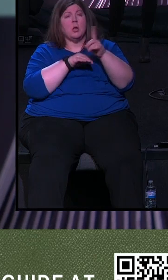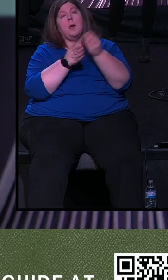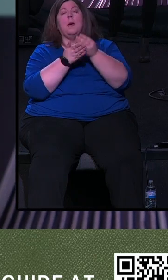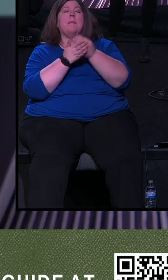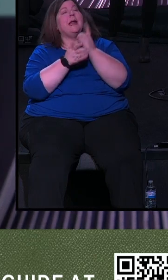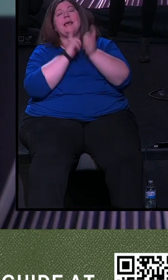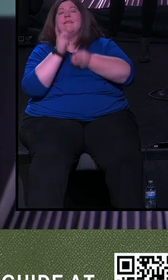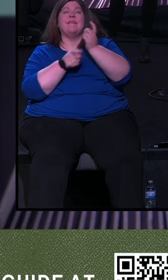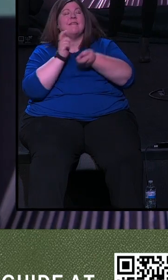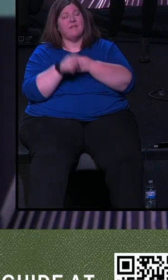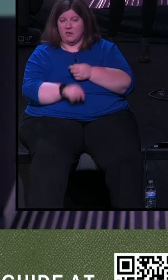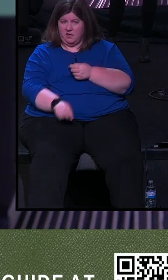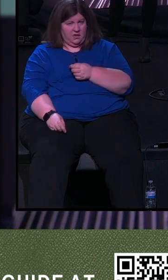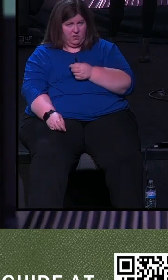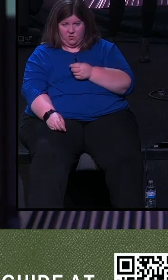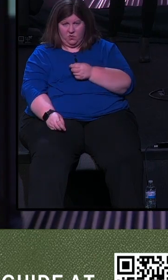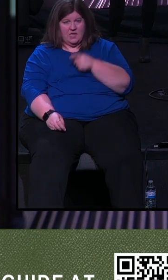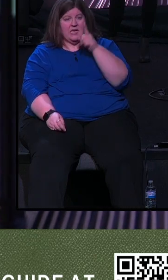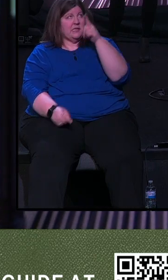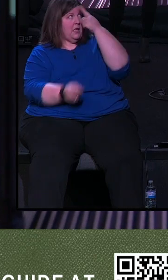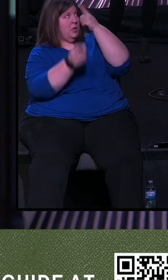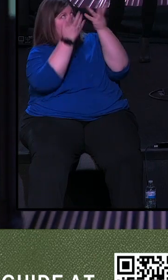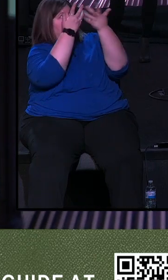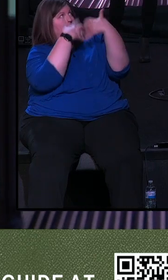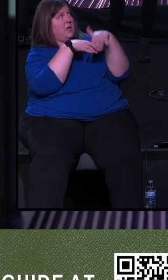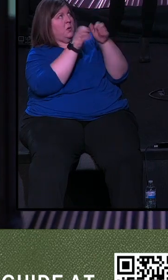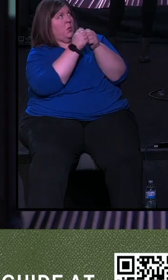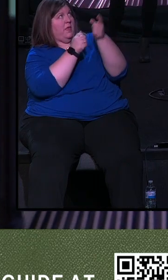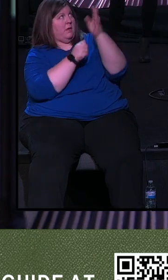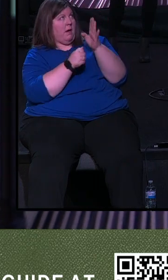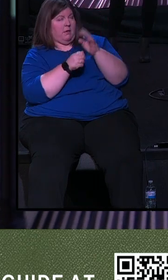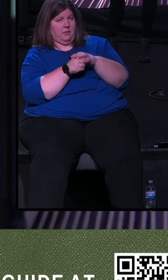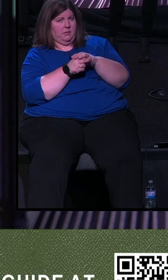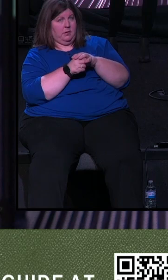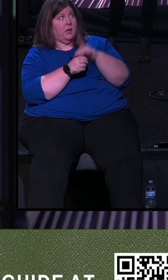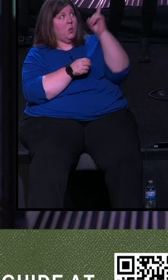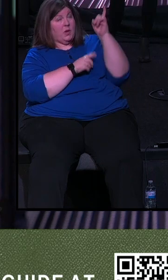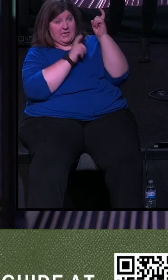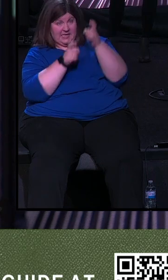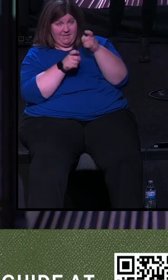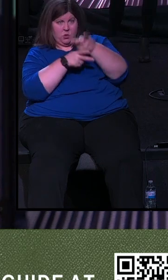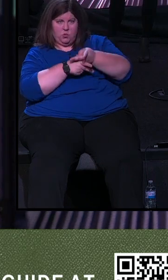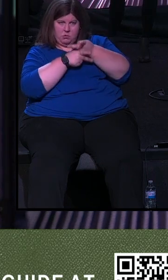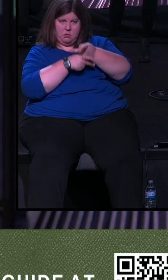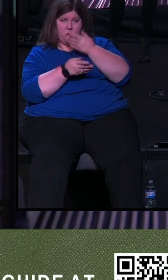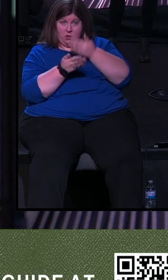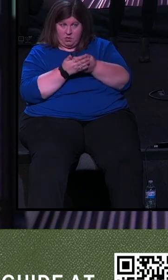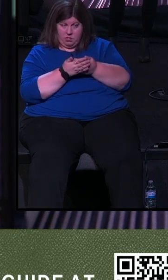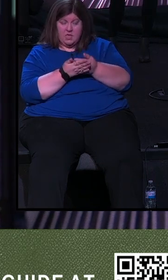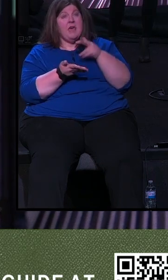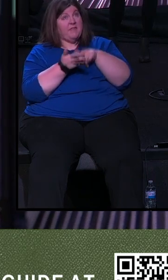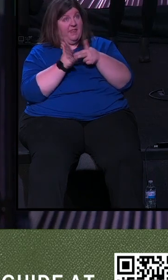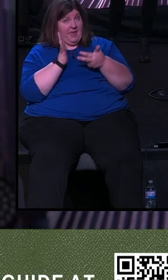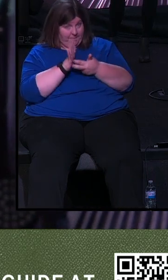us. It's that you'd be in right standing with God, that you would steward what he has given you well. And if you need to make a commitment and you